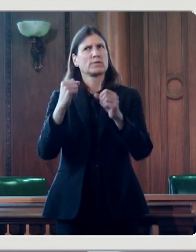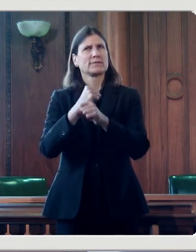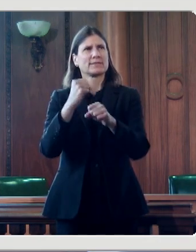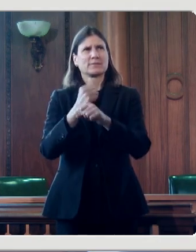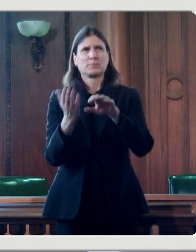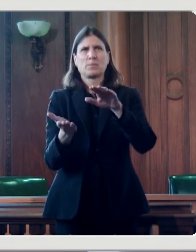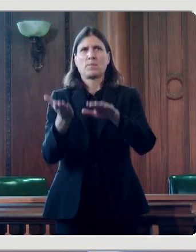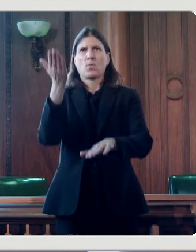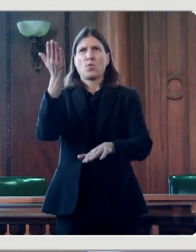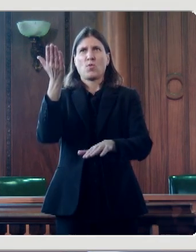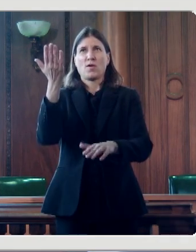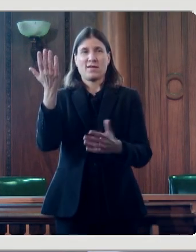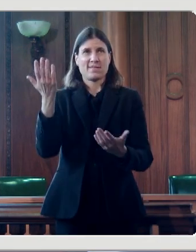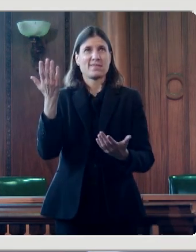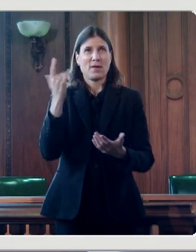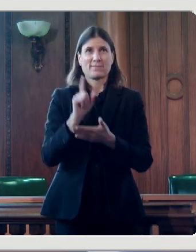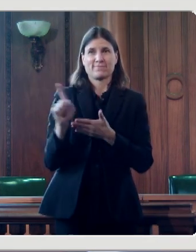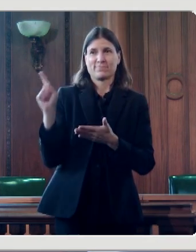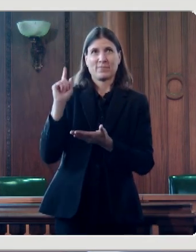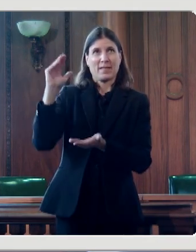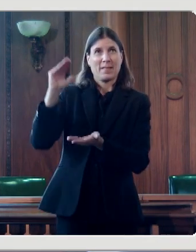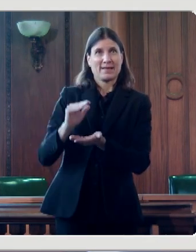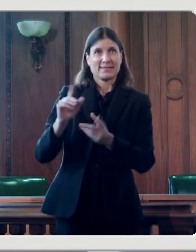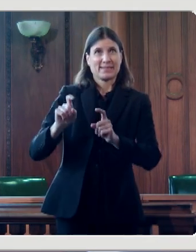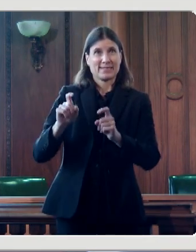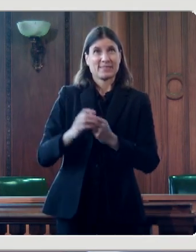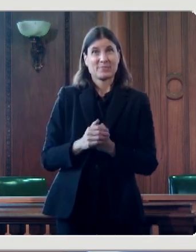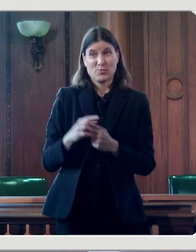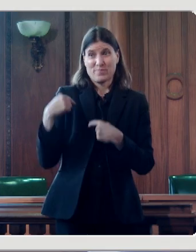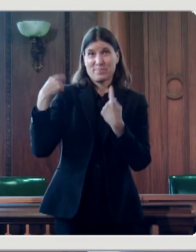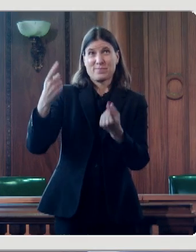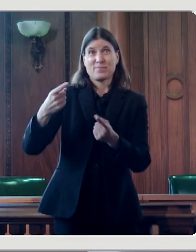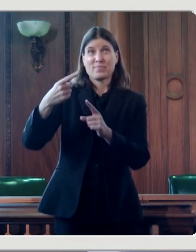4,496 testing positive with COVID.